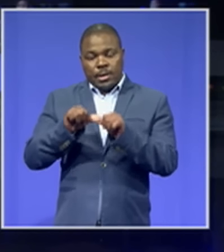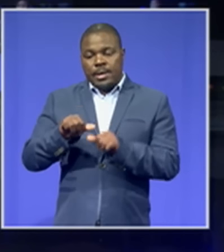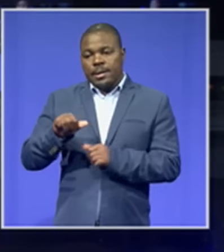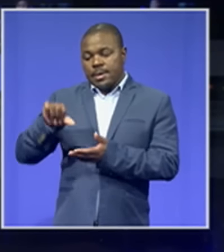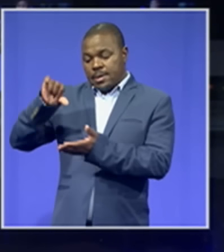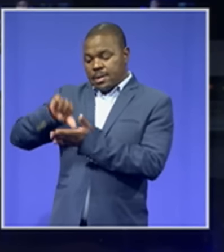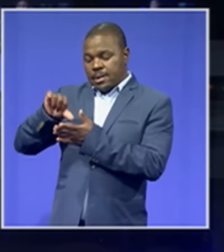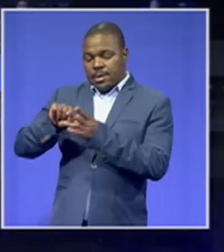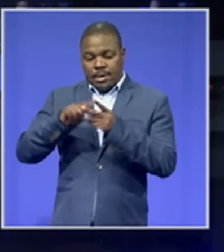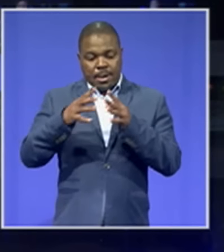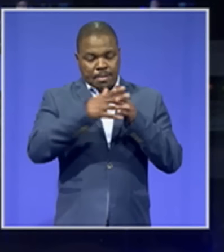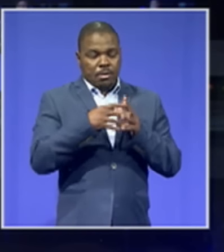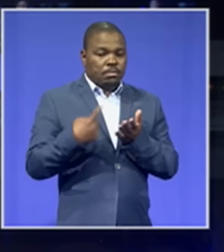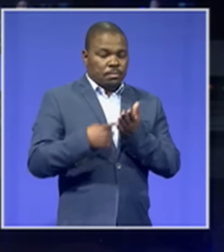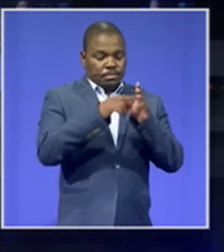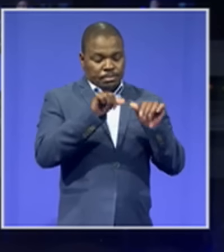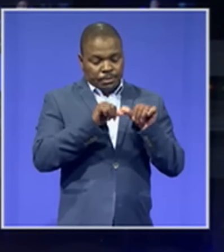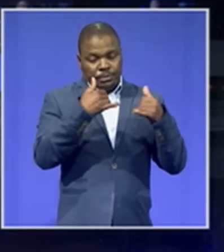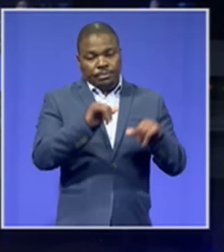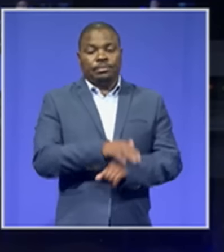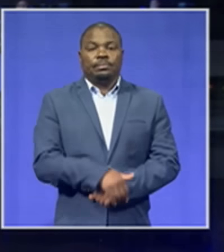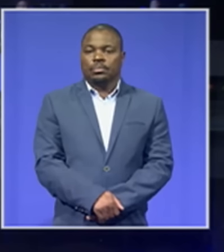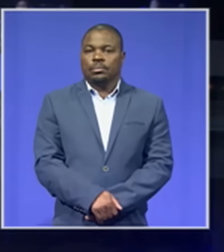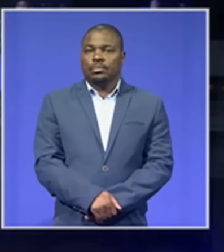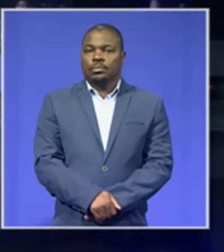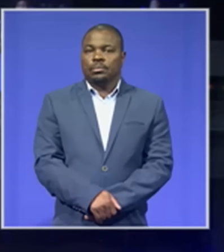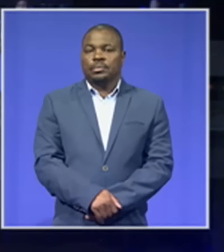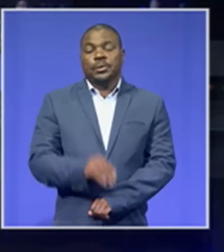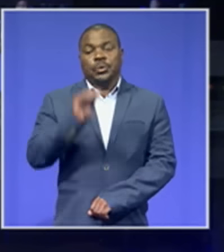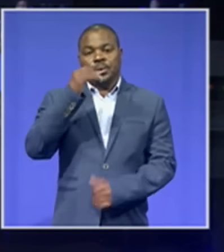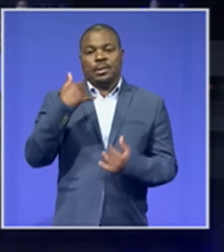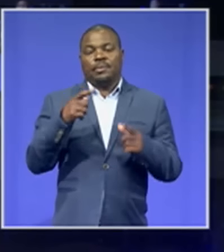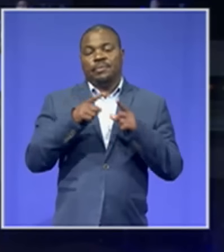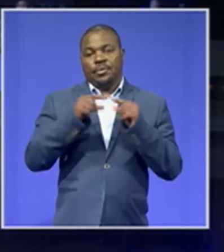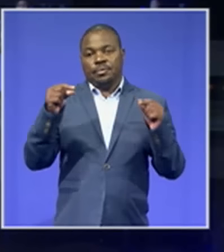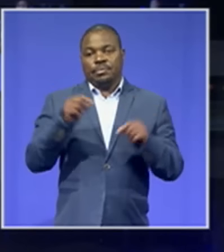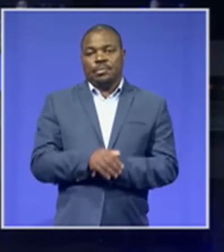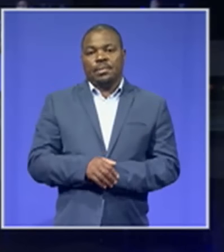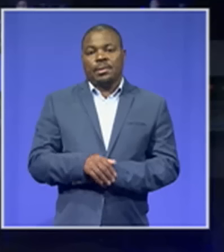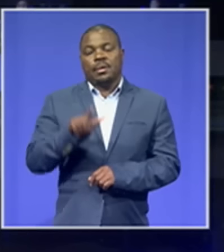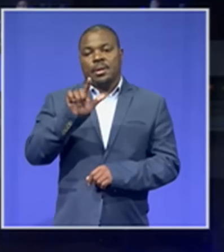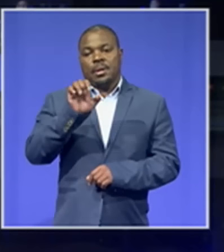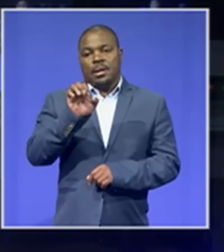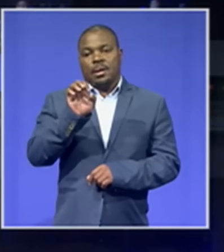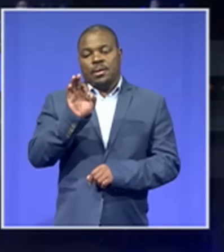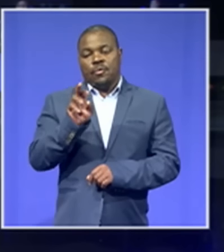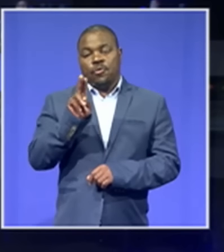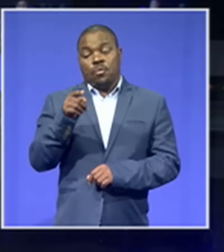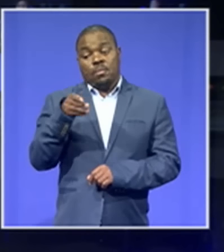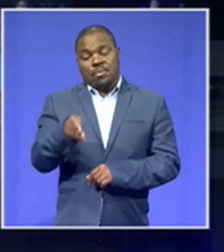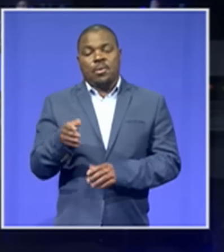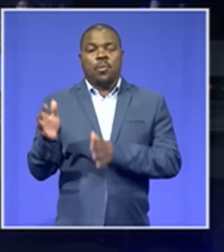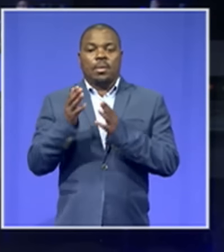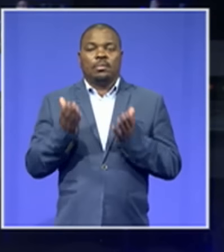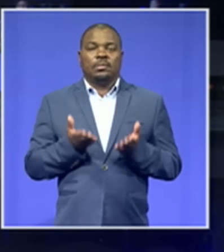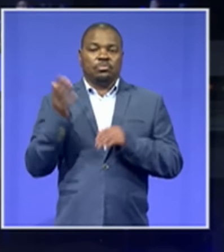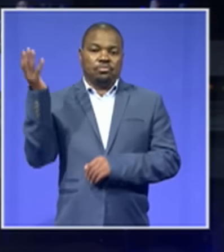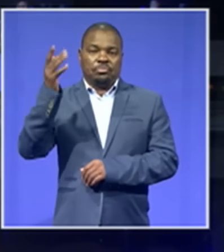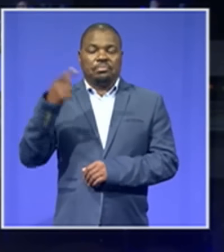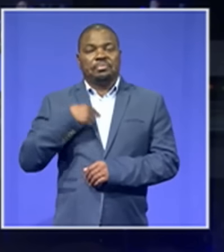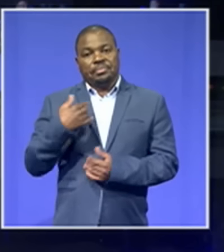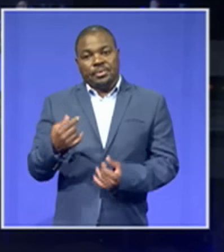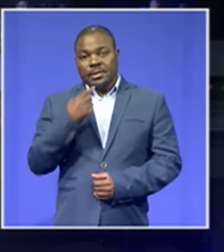ha mmoho le United States bekeng ena. Dine di le hakalo tsa kajeno le fumta ngwala la laotso ho neletsa tsa boemo ba lehodimo ho tswa